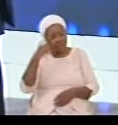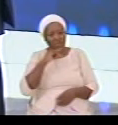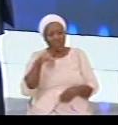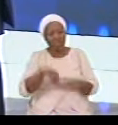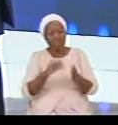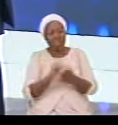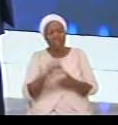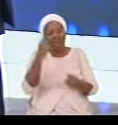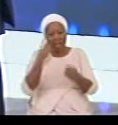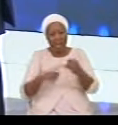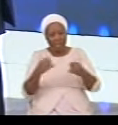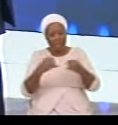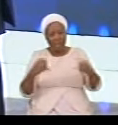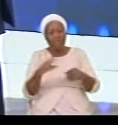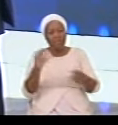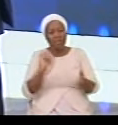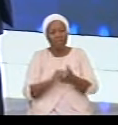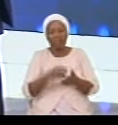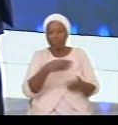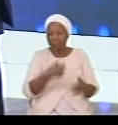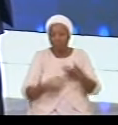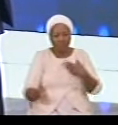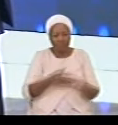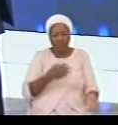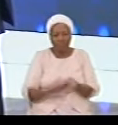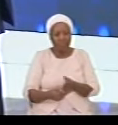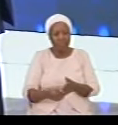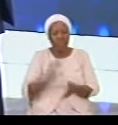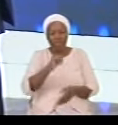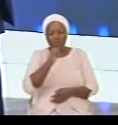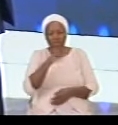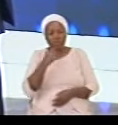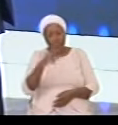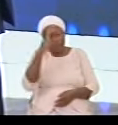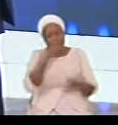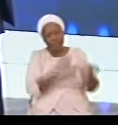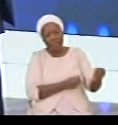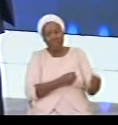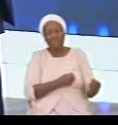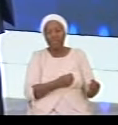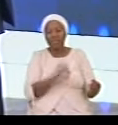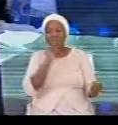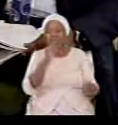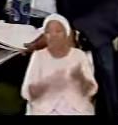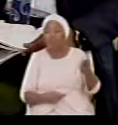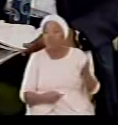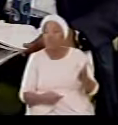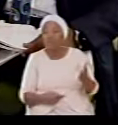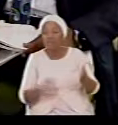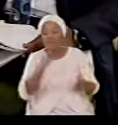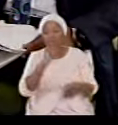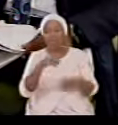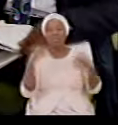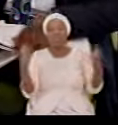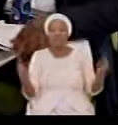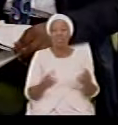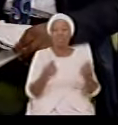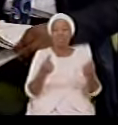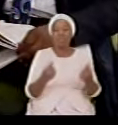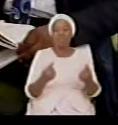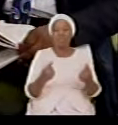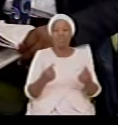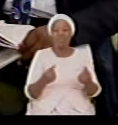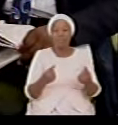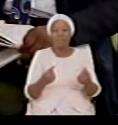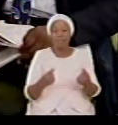For whatsoever is not of faith, tell me, is sin.